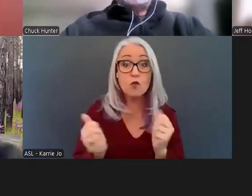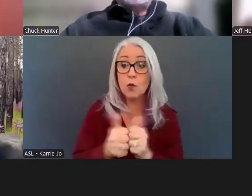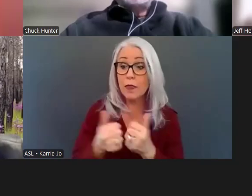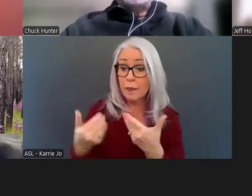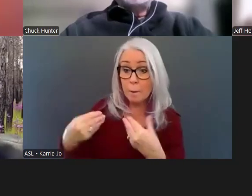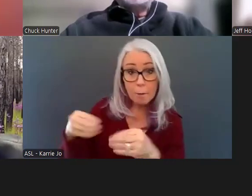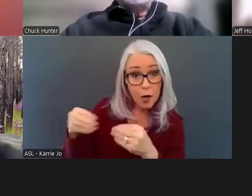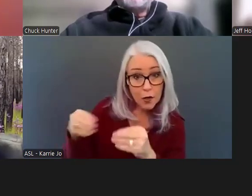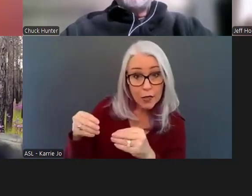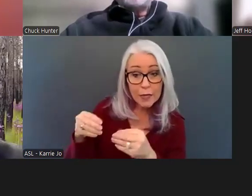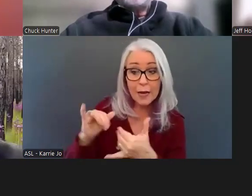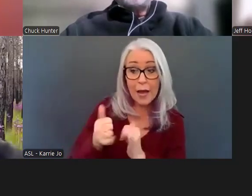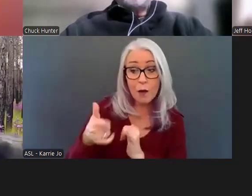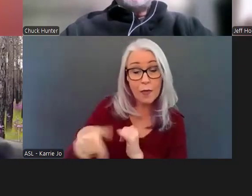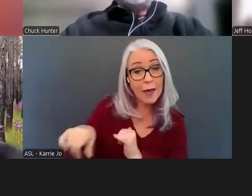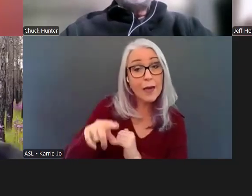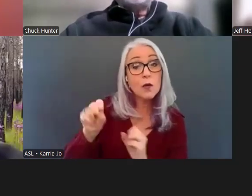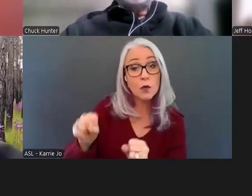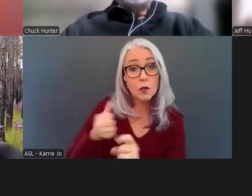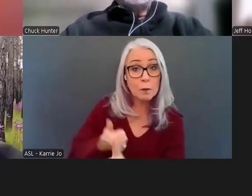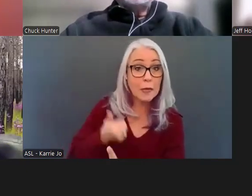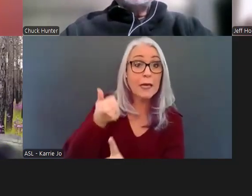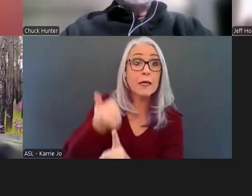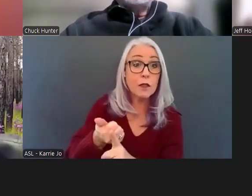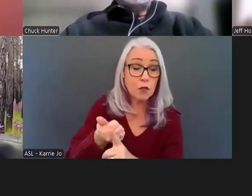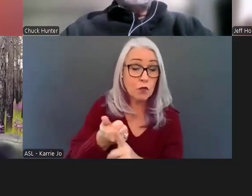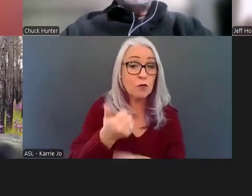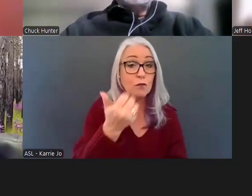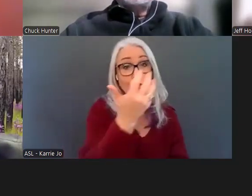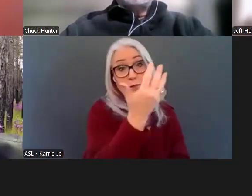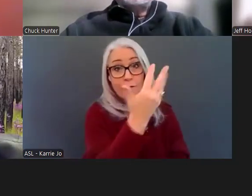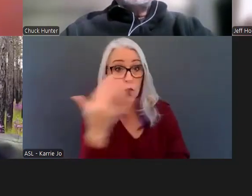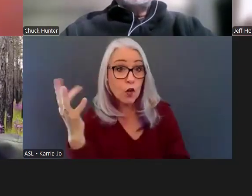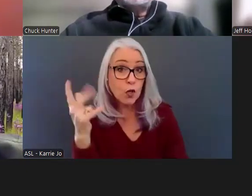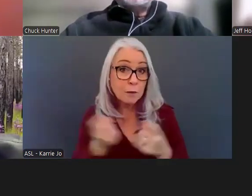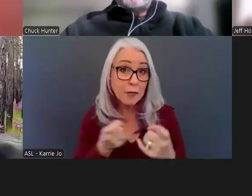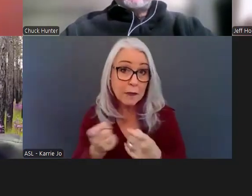may impact resilient forest management?